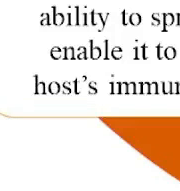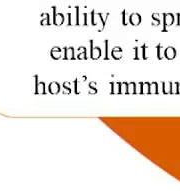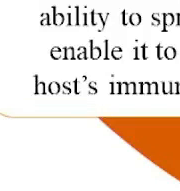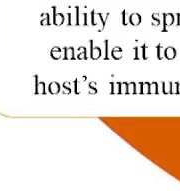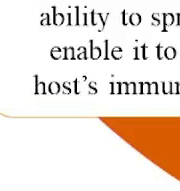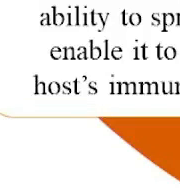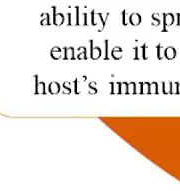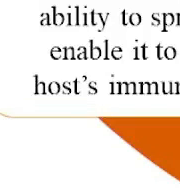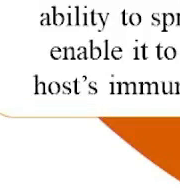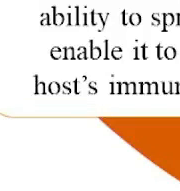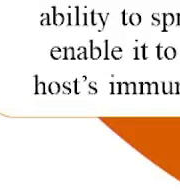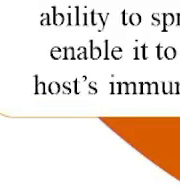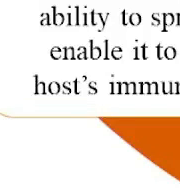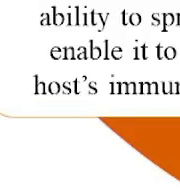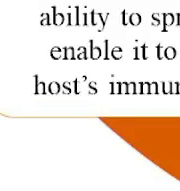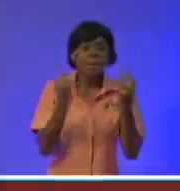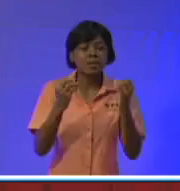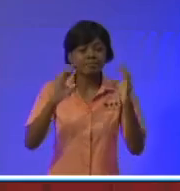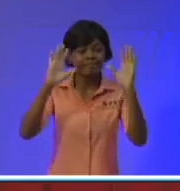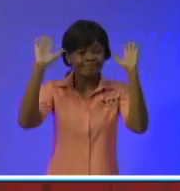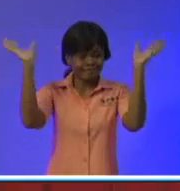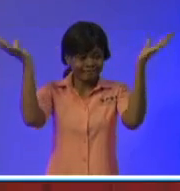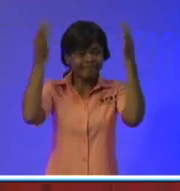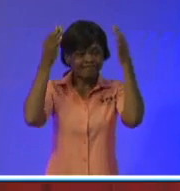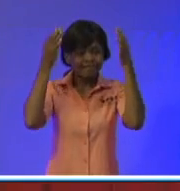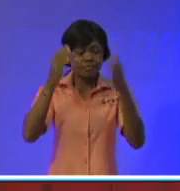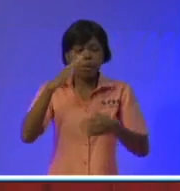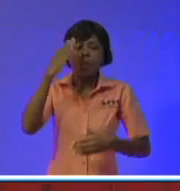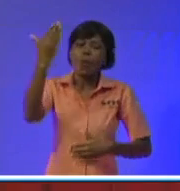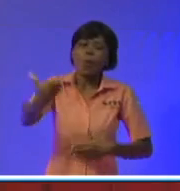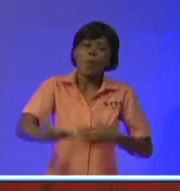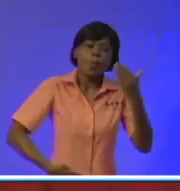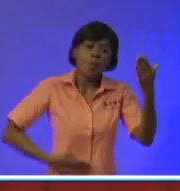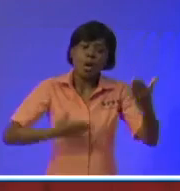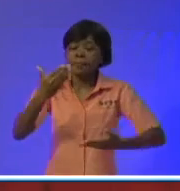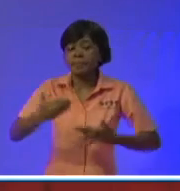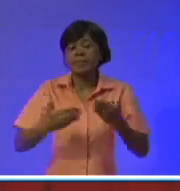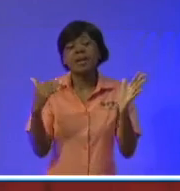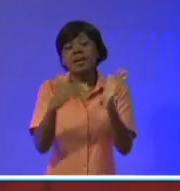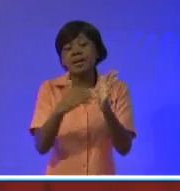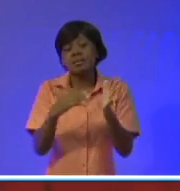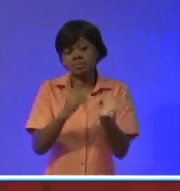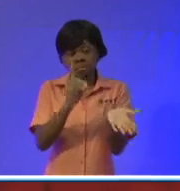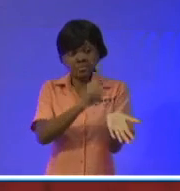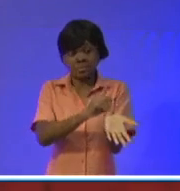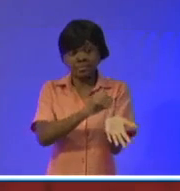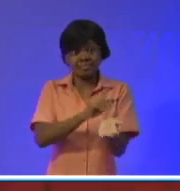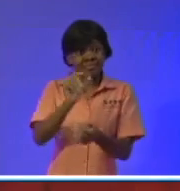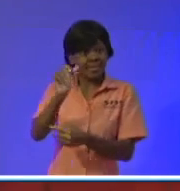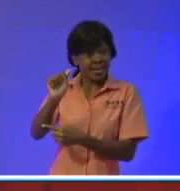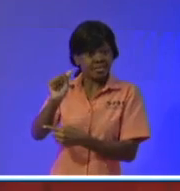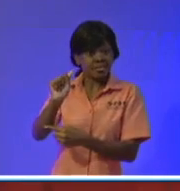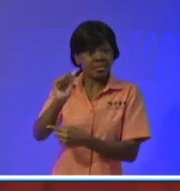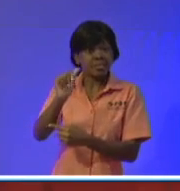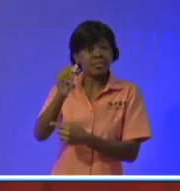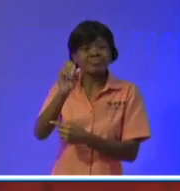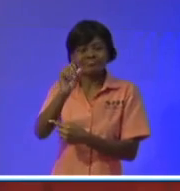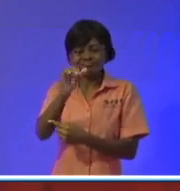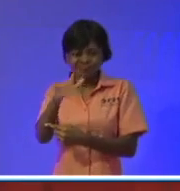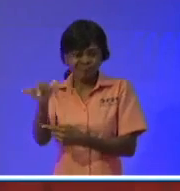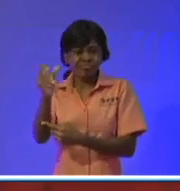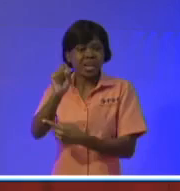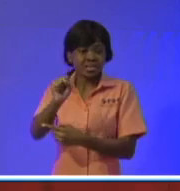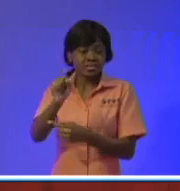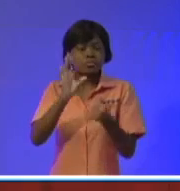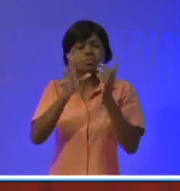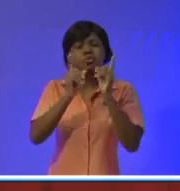much, Dr. Hines. And we welcome back Dr. Adish Surjesingh, who will provide us with an update on women's health as it